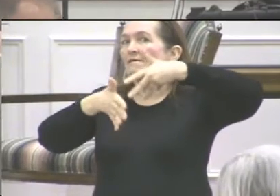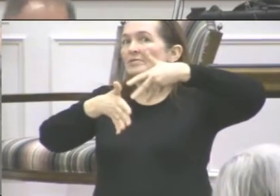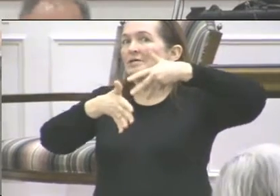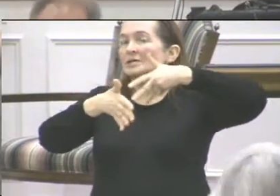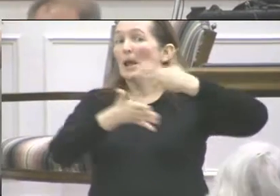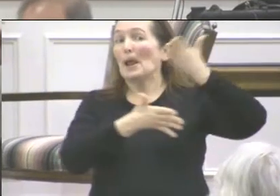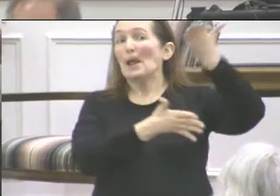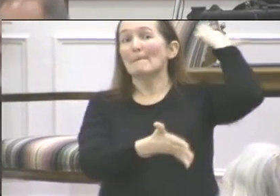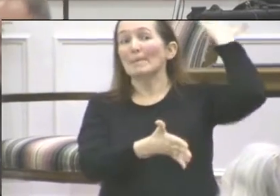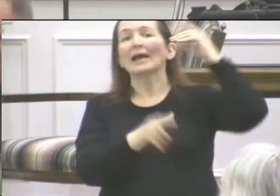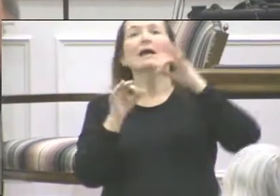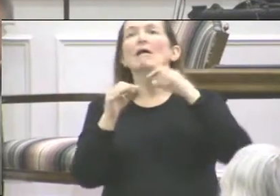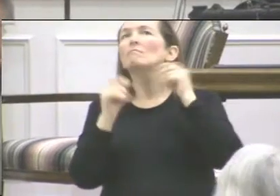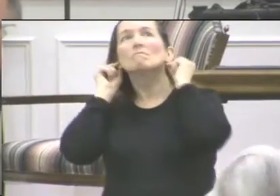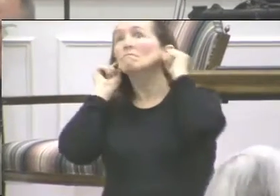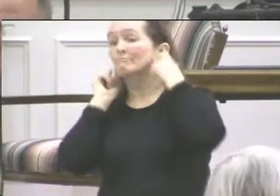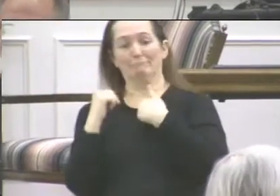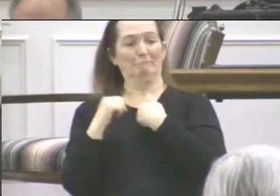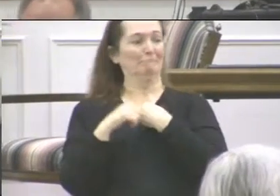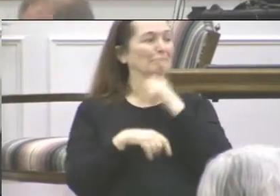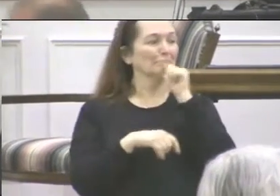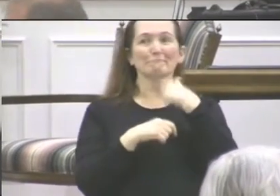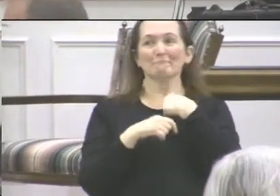make sure to go see the